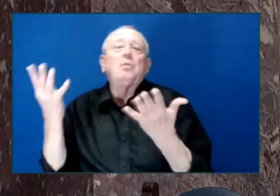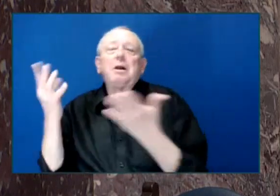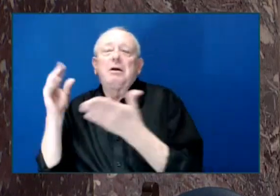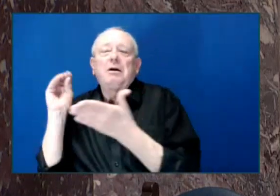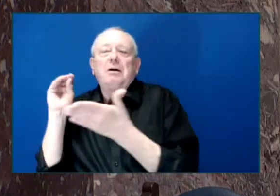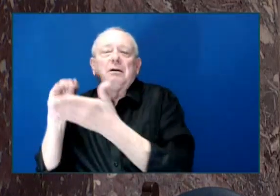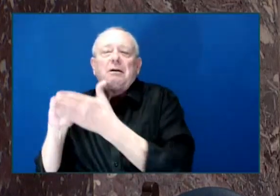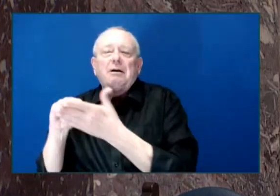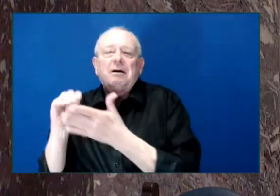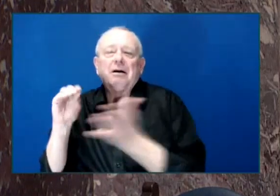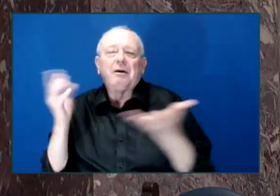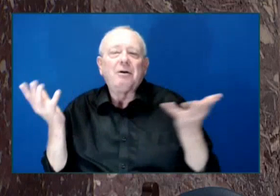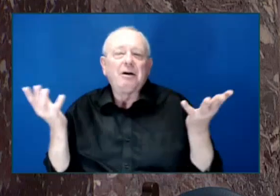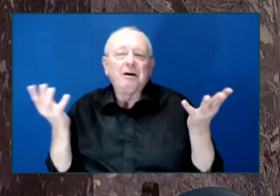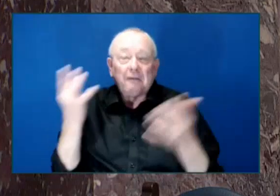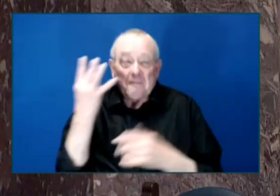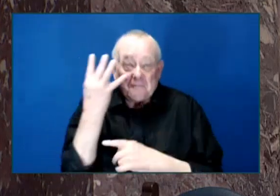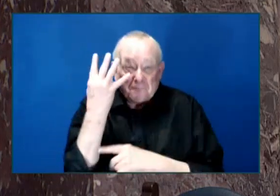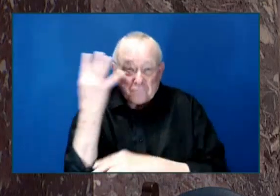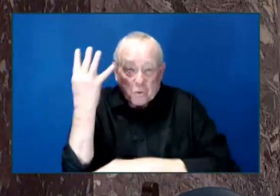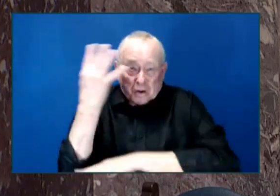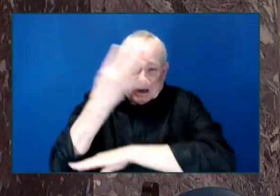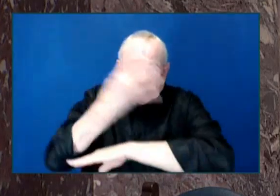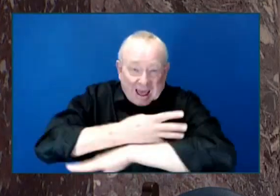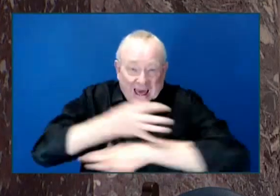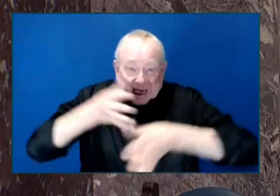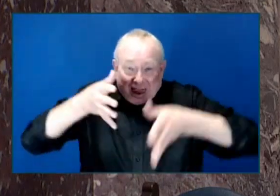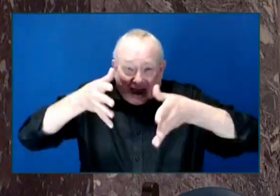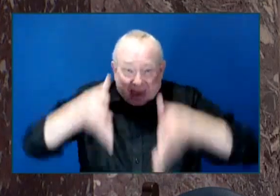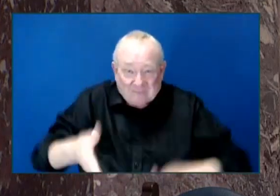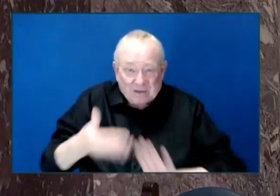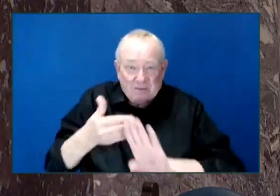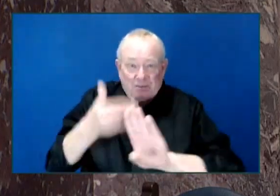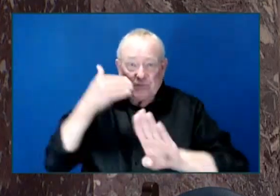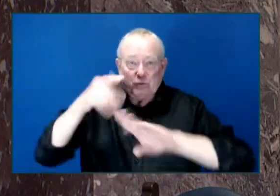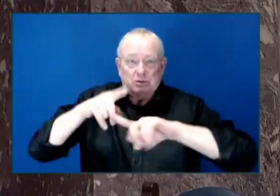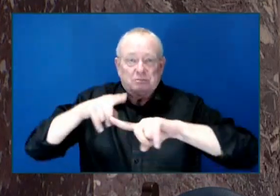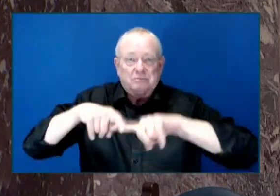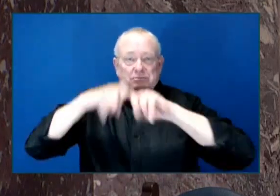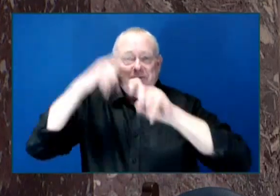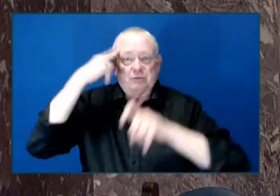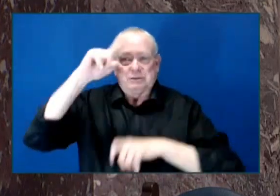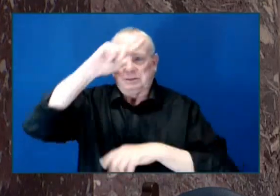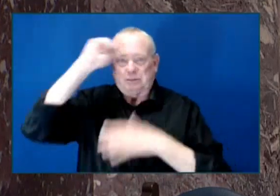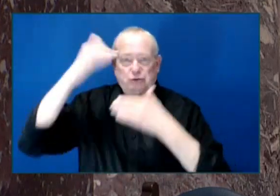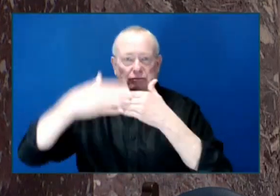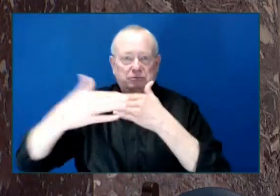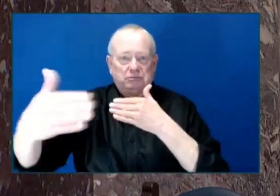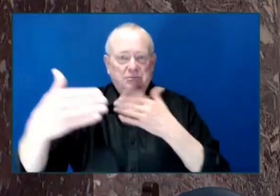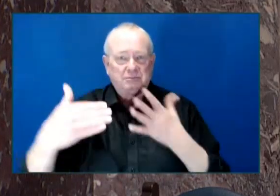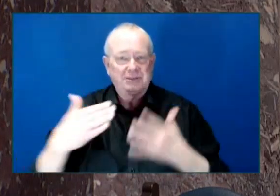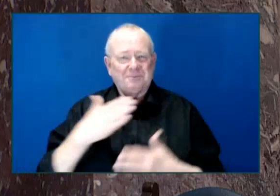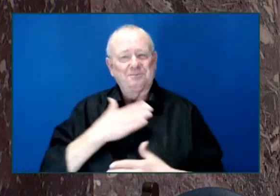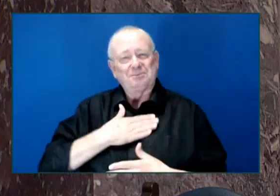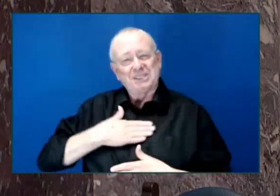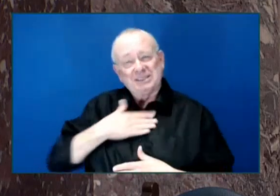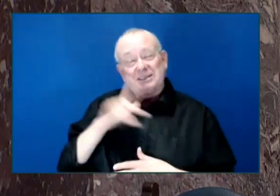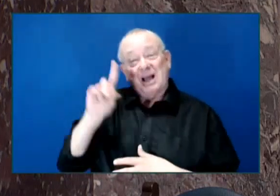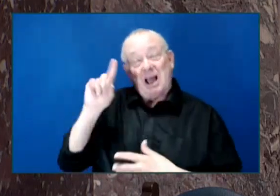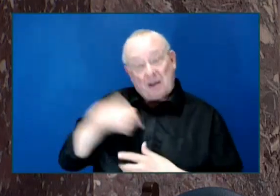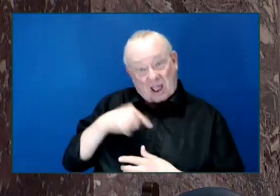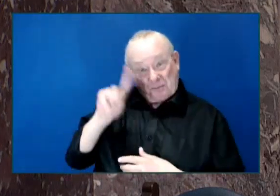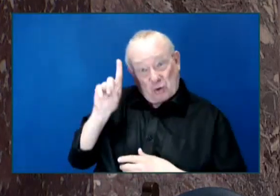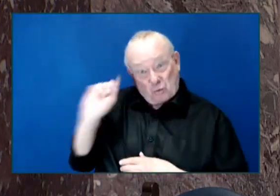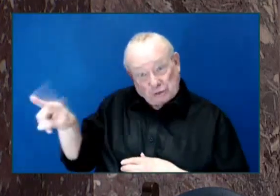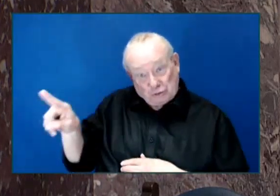then it's the fall. The question was around tabling it so that we could deal with it during budget estimates for the Premier that start